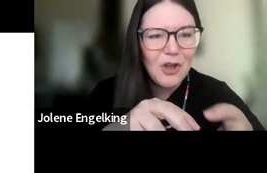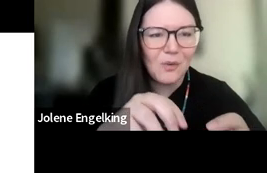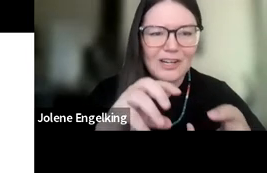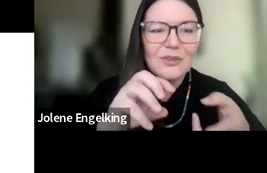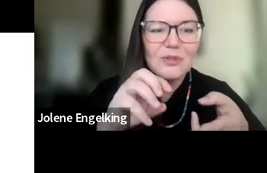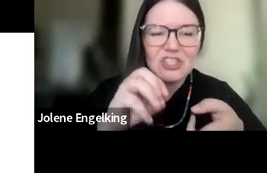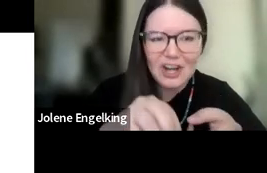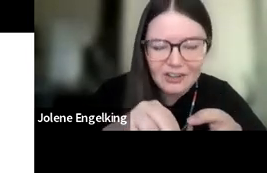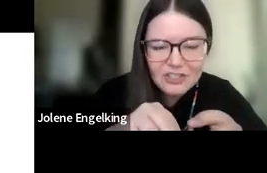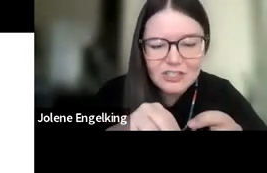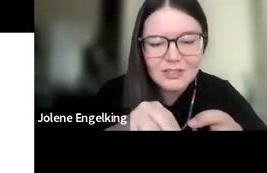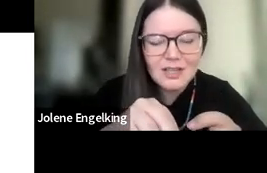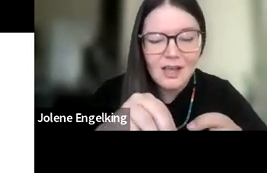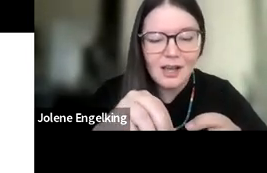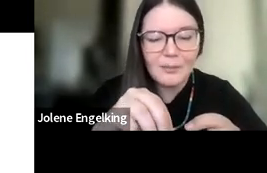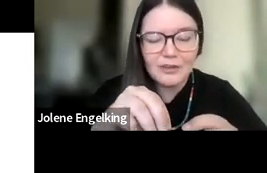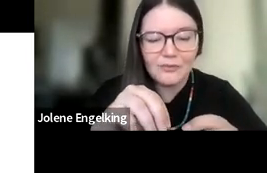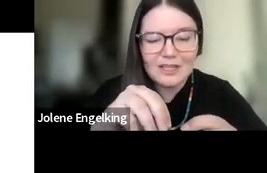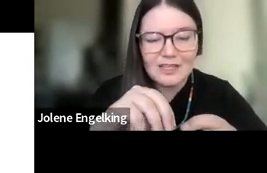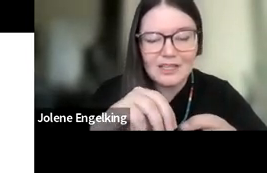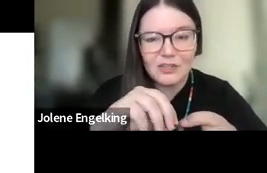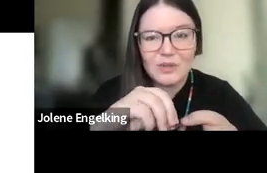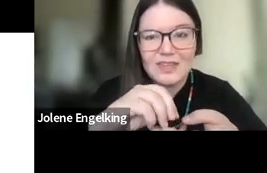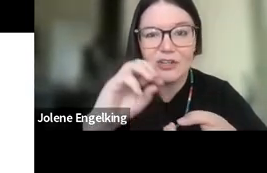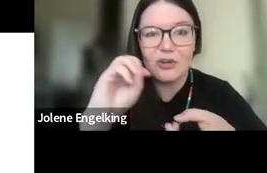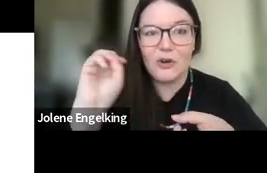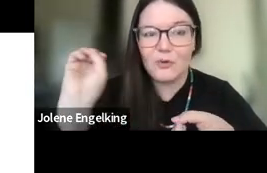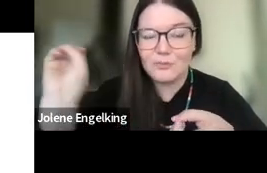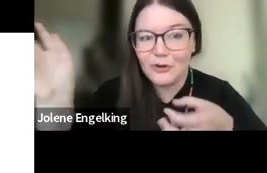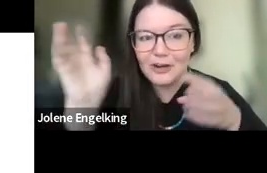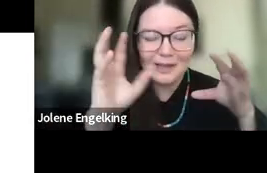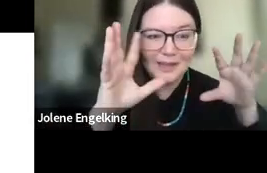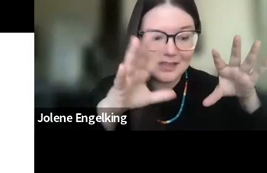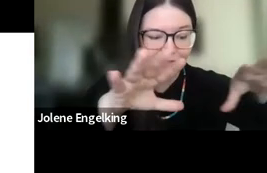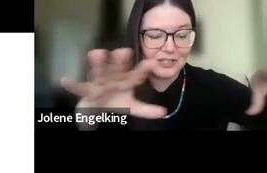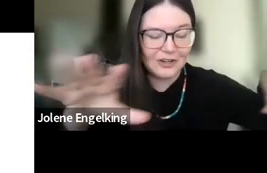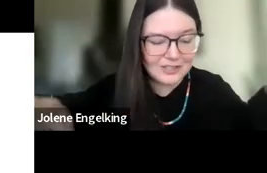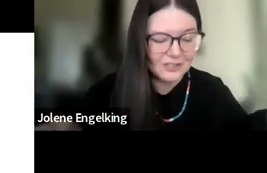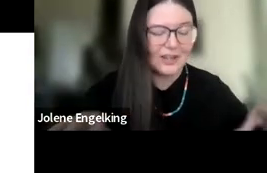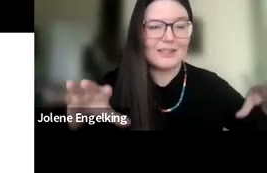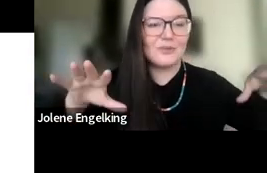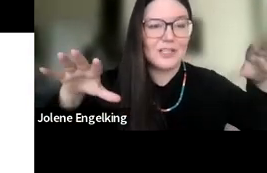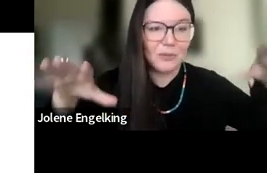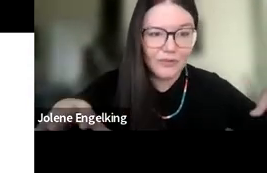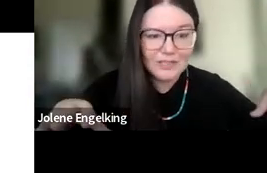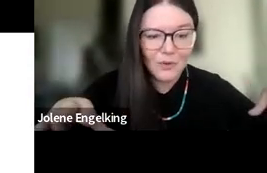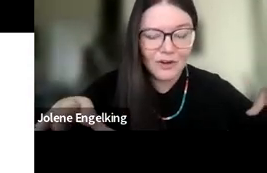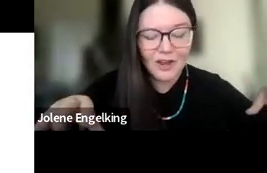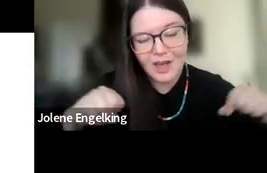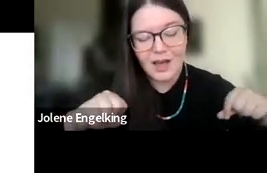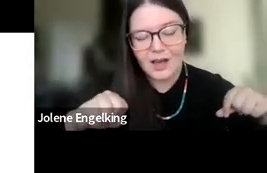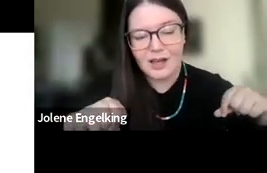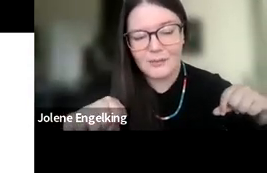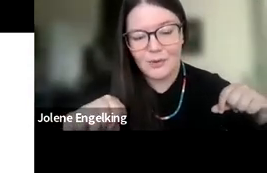up? Where are those challenges that you're facing, either within your own program as you're starting to try to explore this